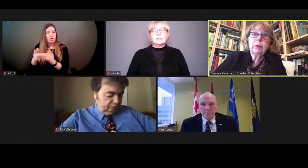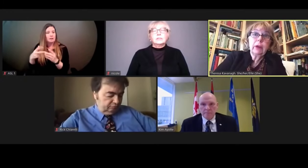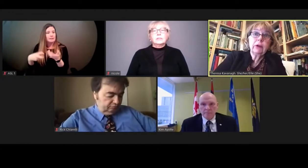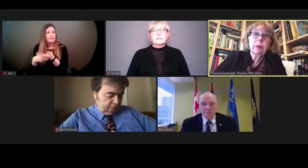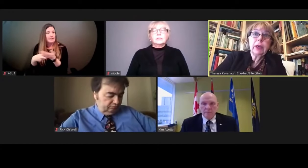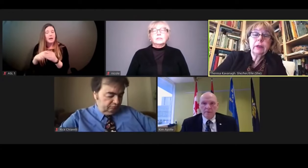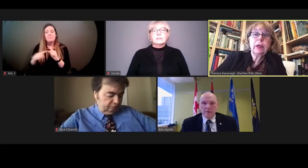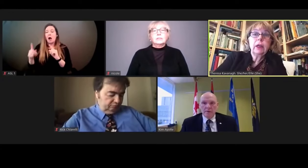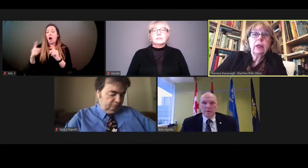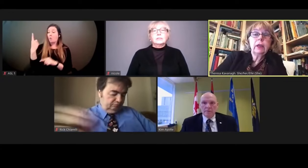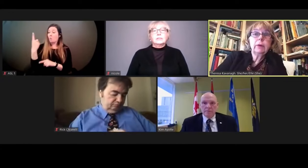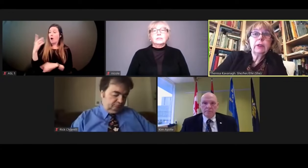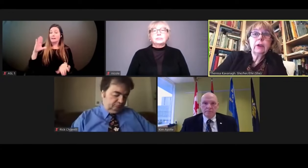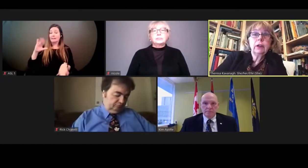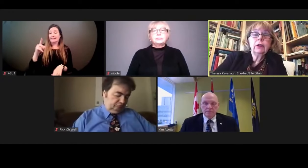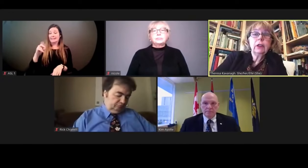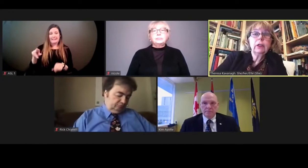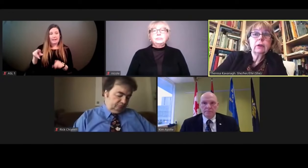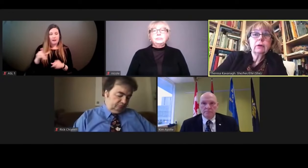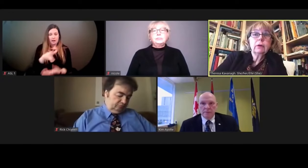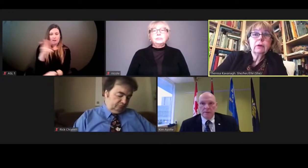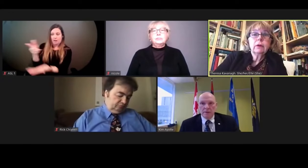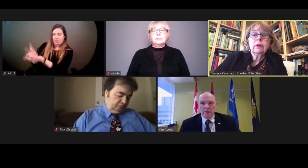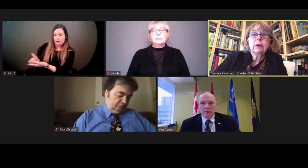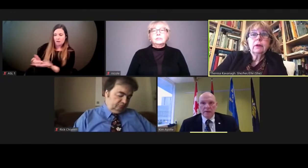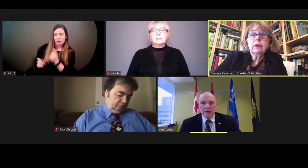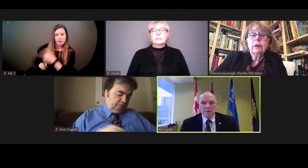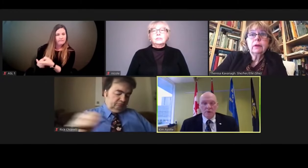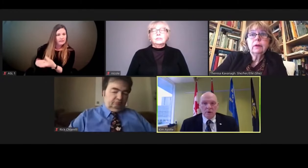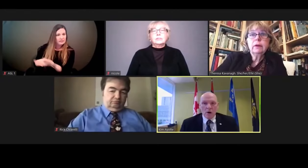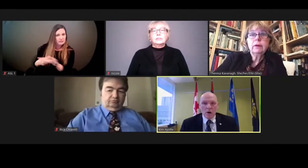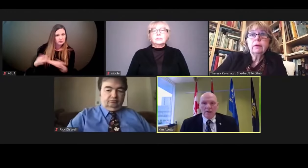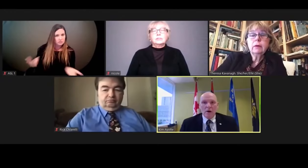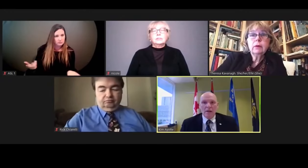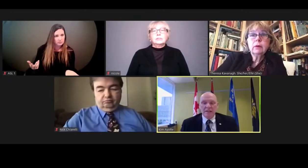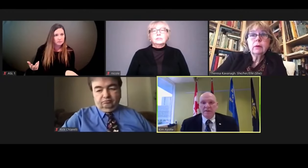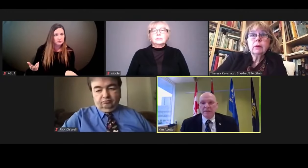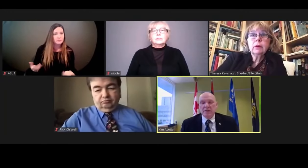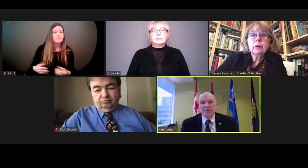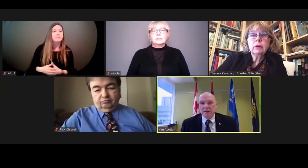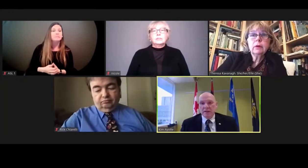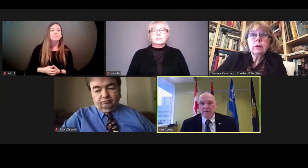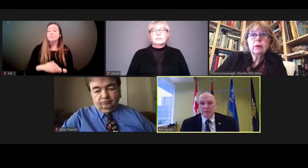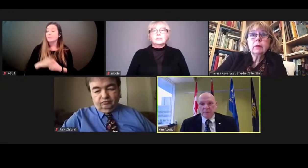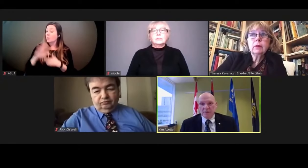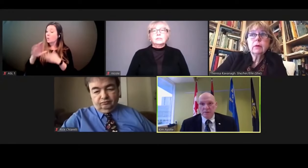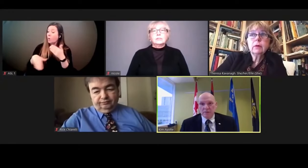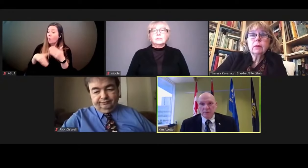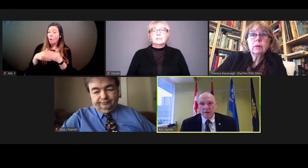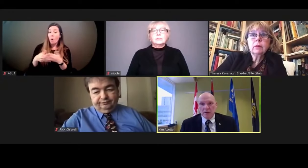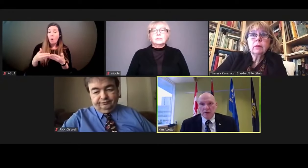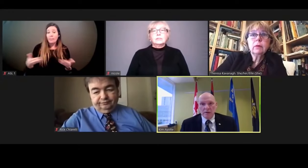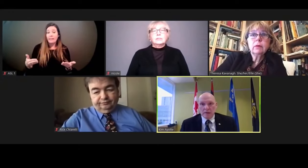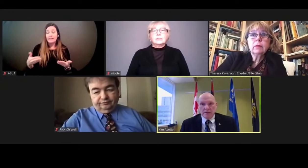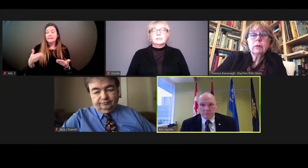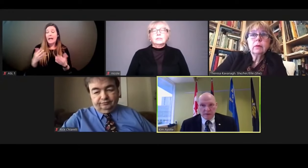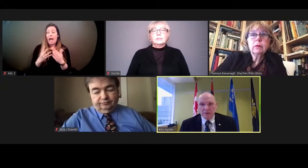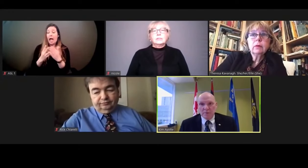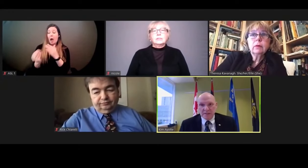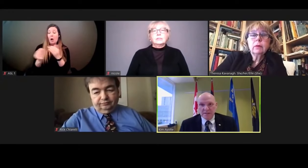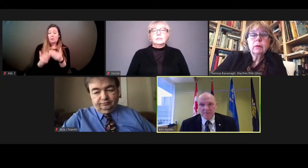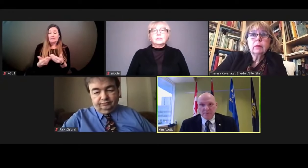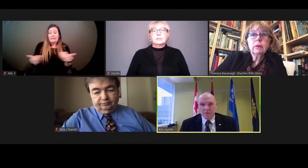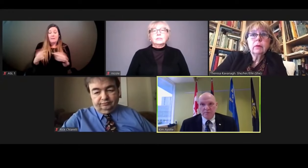overtime and actually paid is getting ticketed? Yeah, so all activities outside of the red zone are, it's